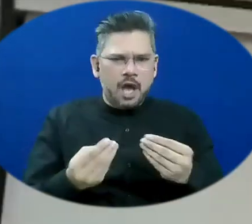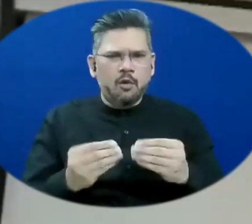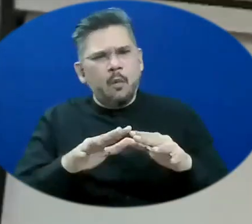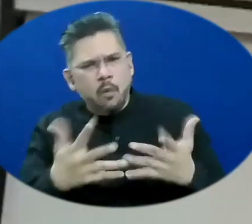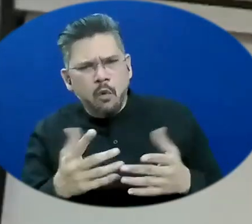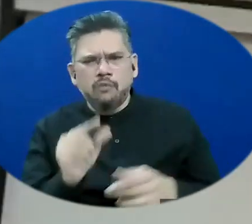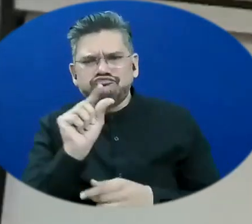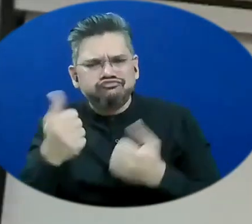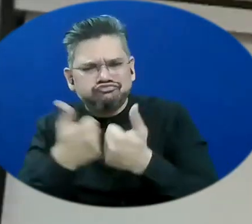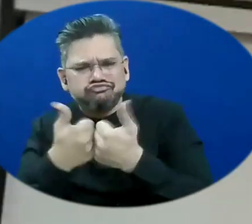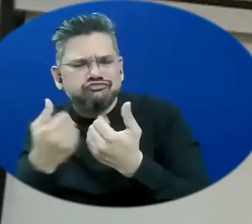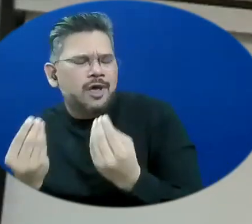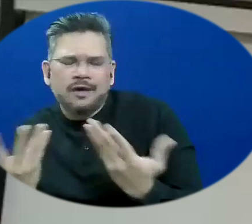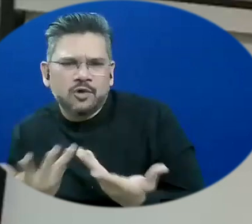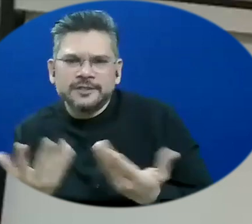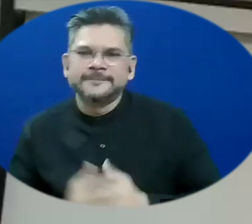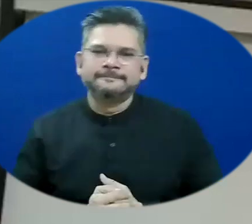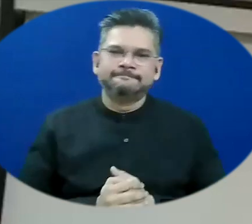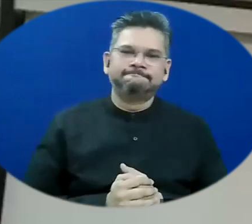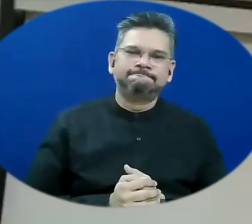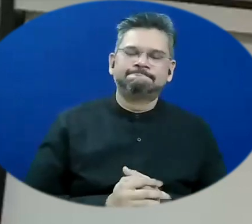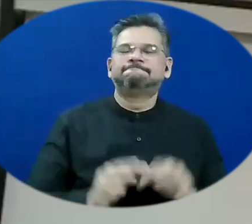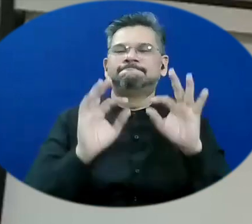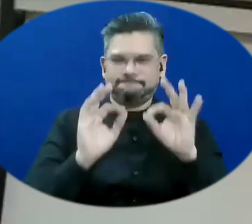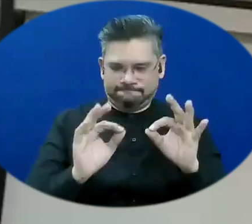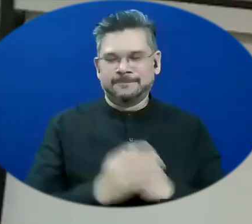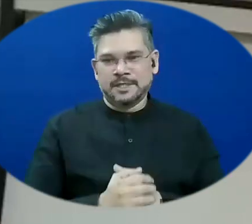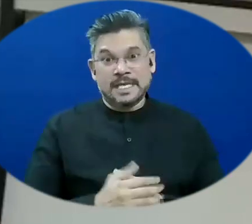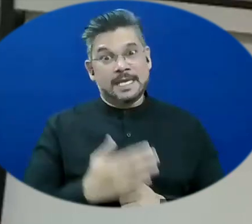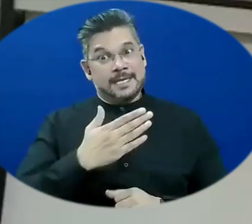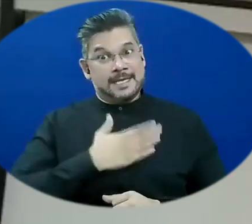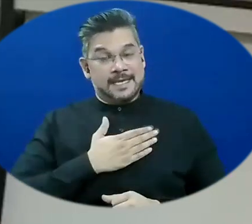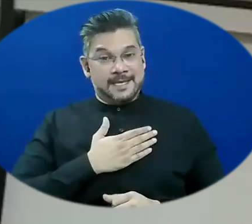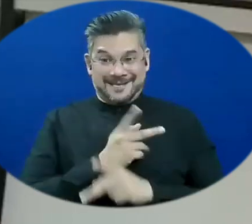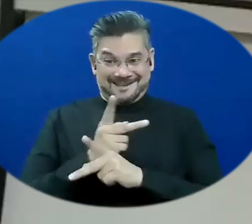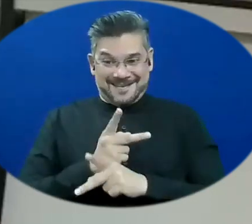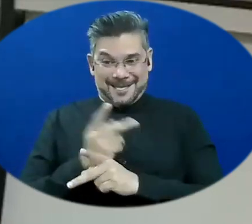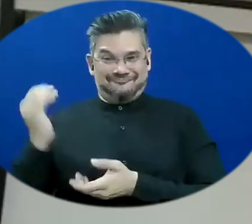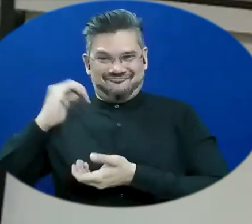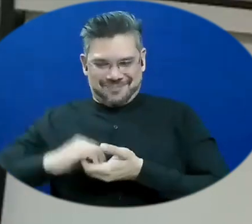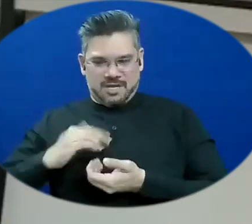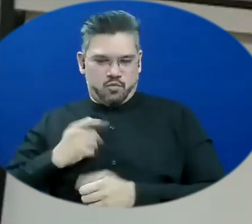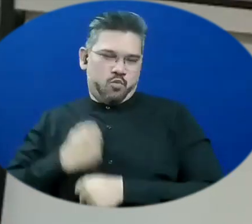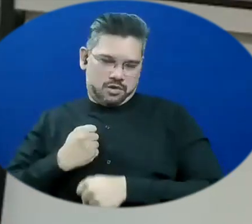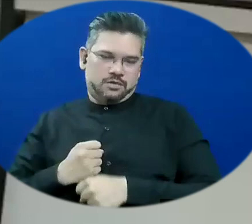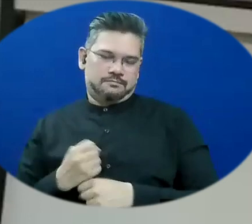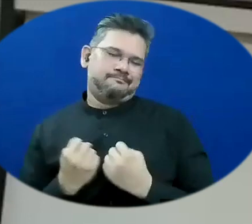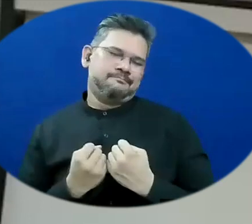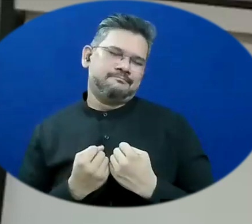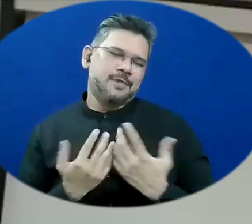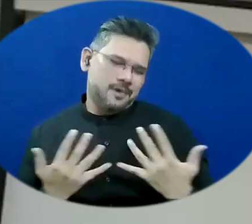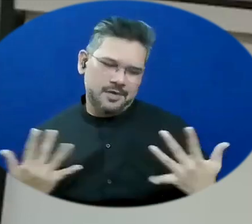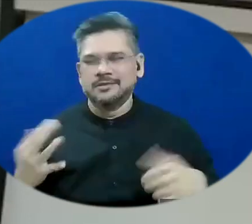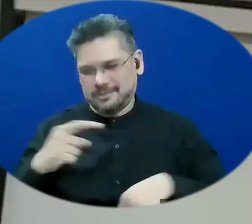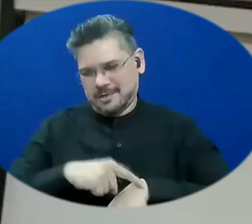Okay. Well, everybody, I've been in the care partner role numerous times. It began with my mother